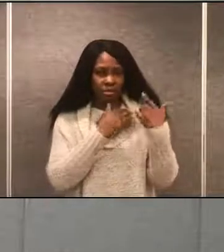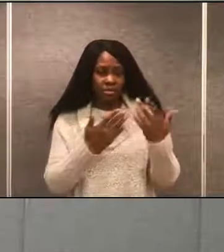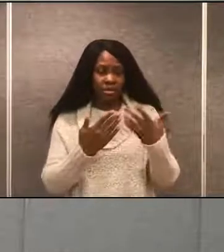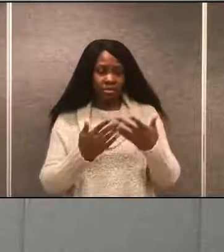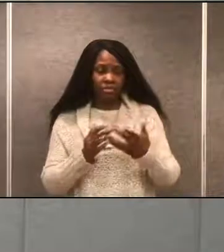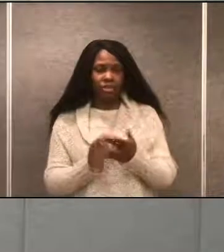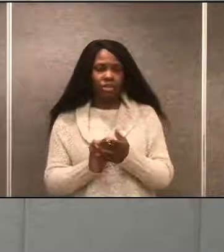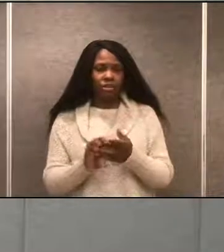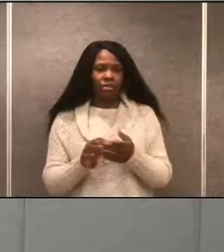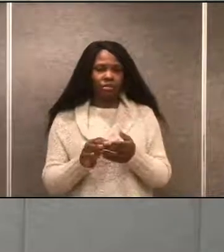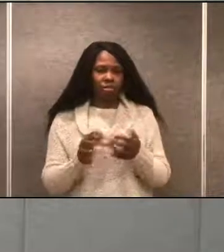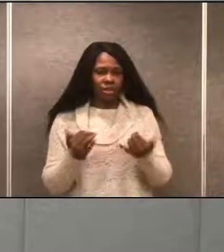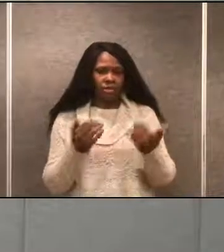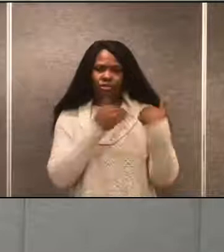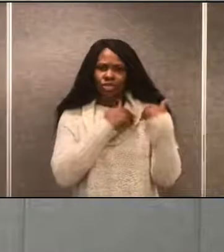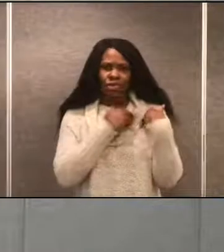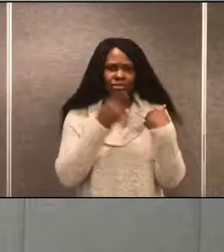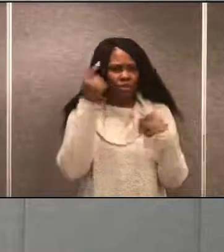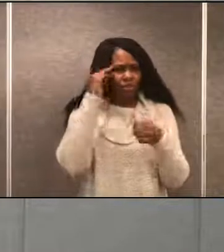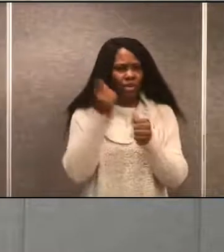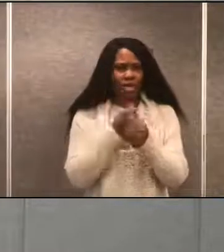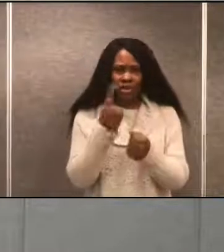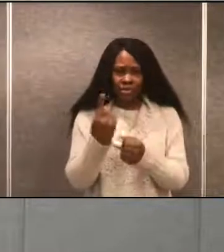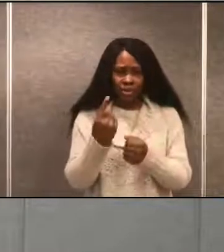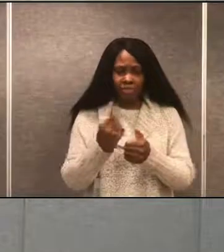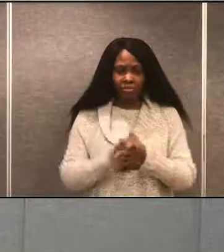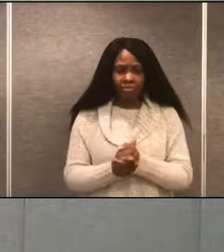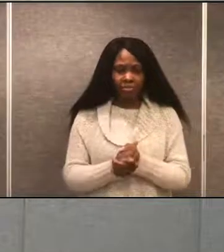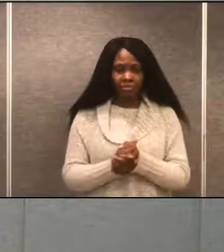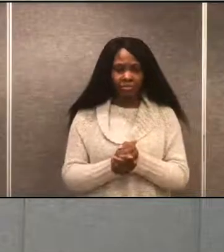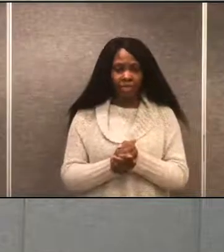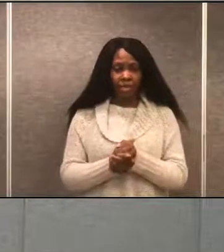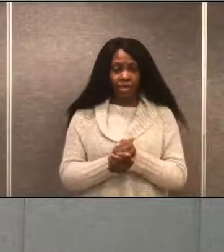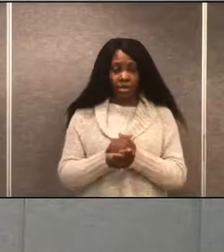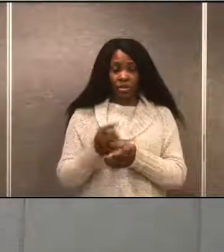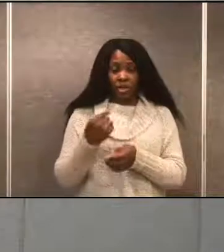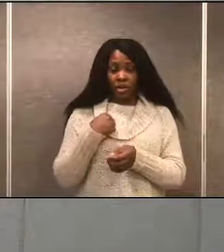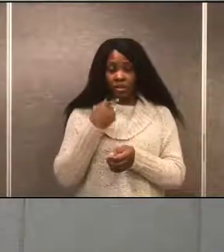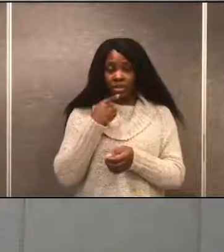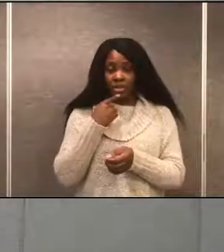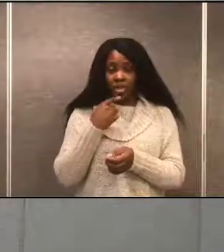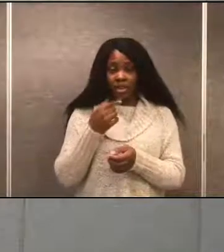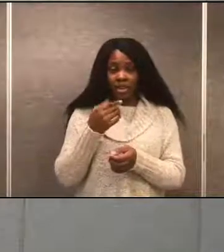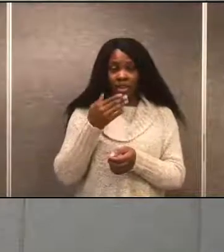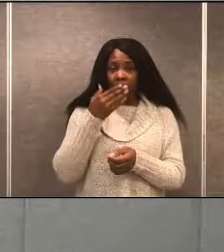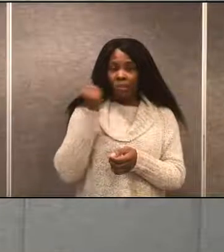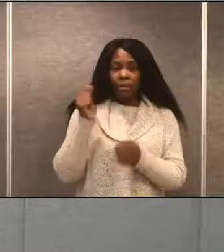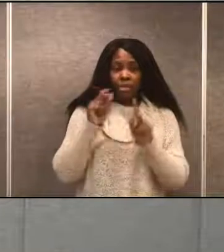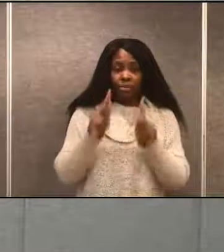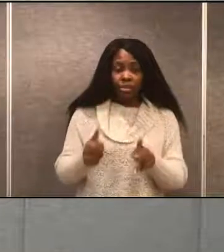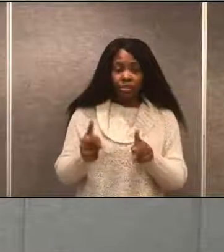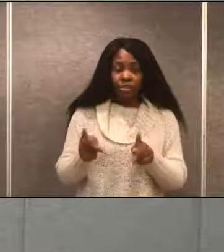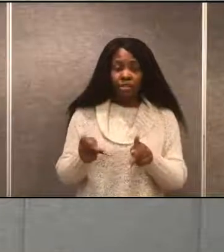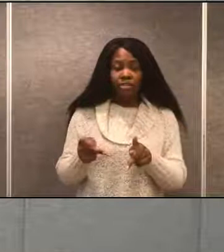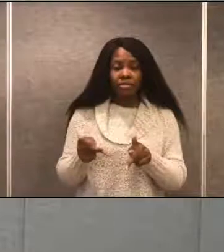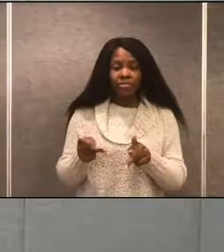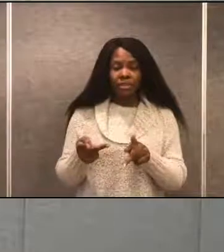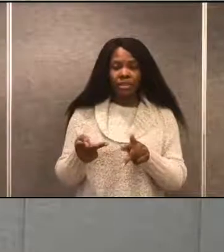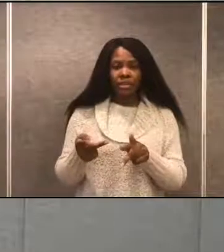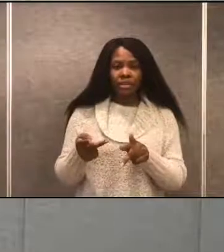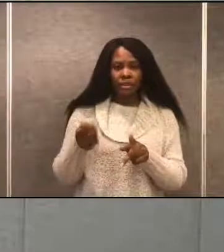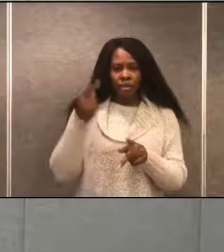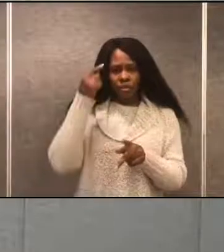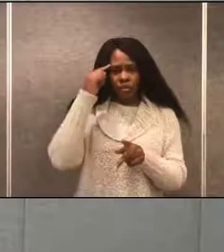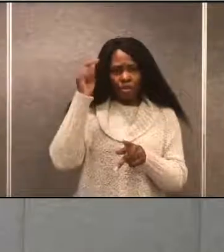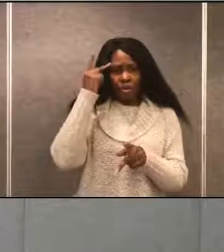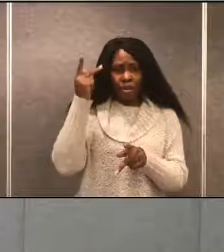want to thank them. Hassan, I would say the greatest resource person that parents can reach out to is their child's principal. That's right. They can contact the school's